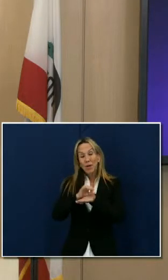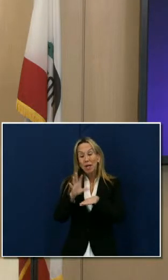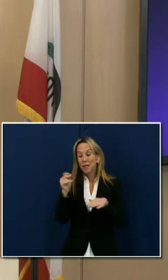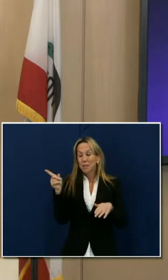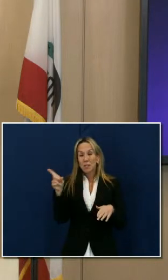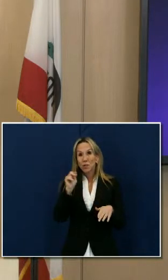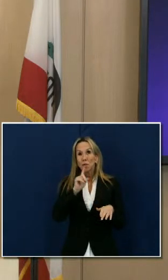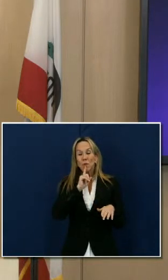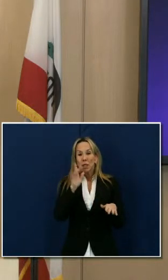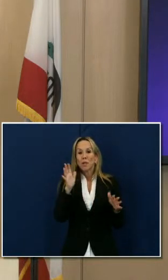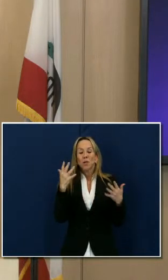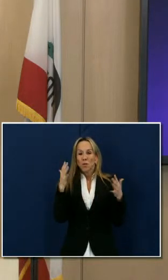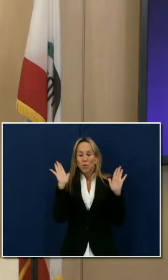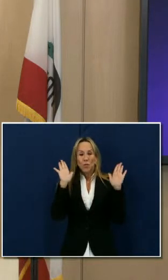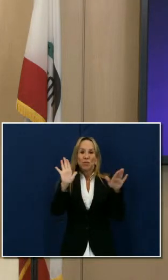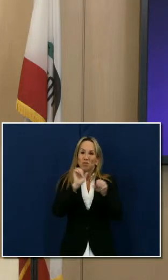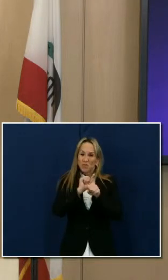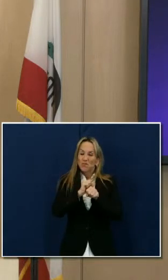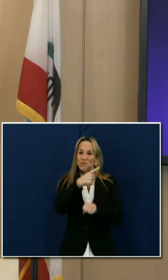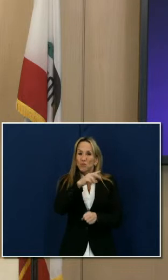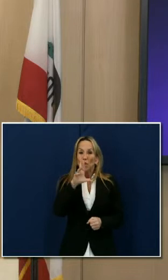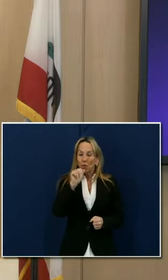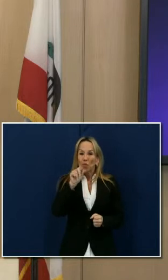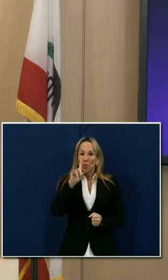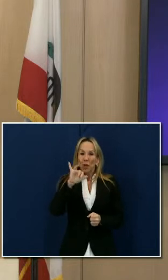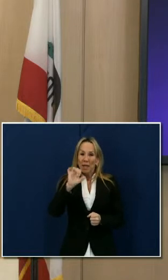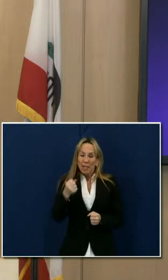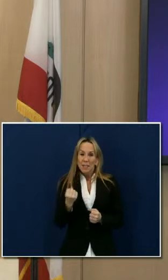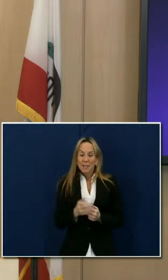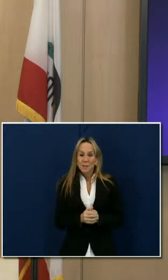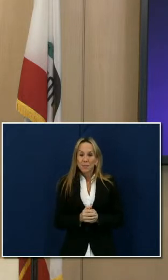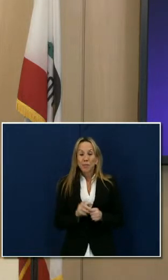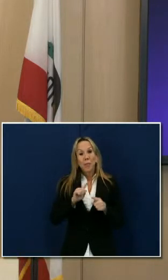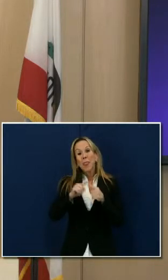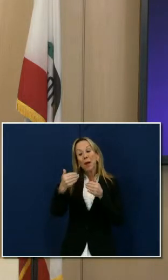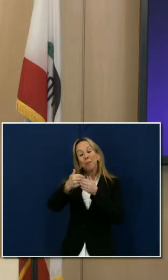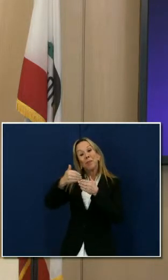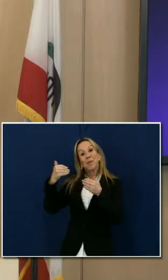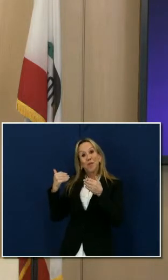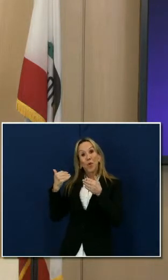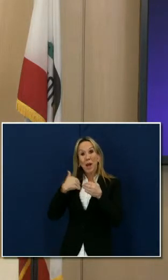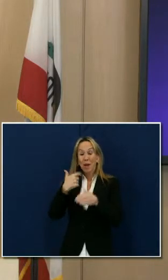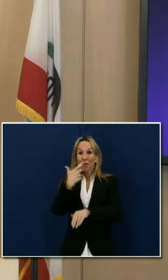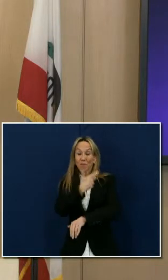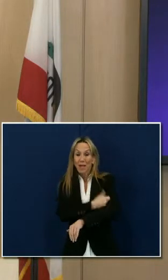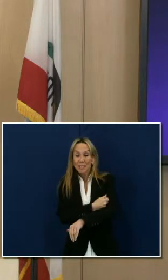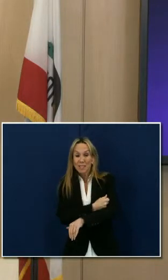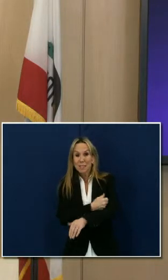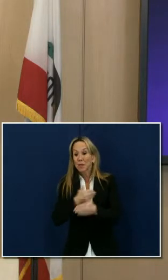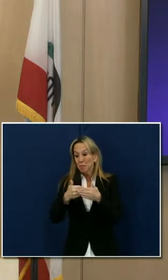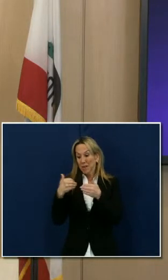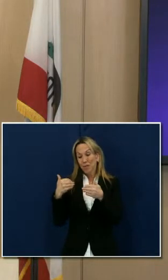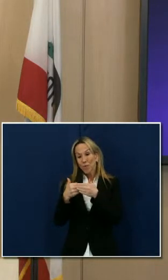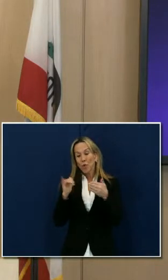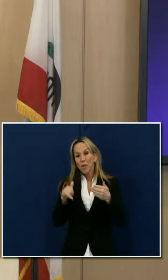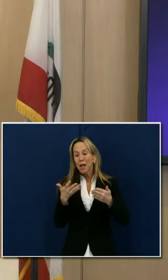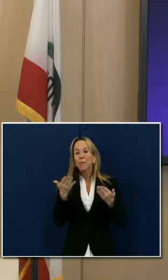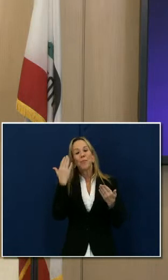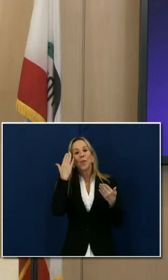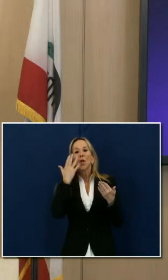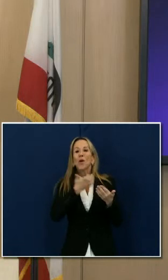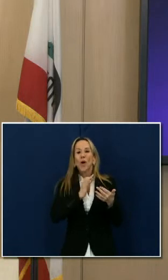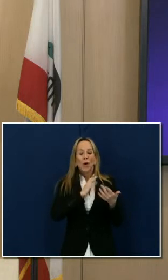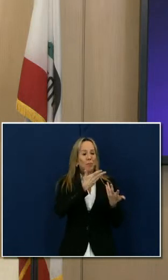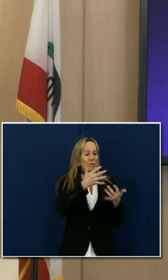Rady. But obviously, before we got to the point of having a vaccine today, there was considerable effort that went in by scientists, by our